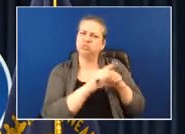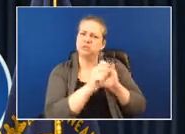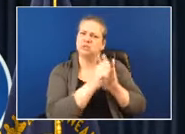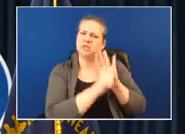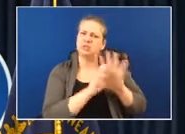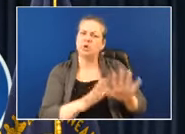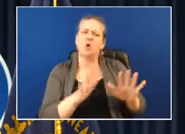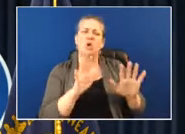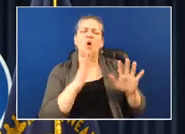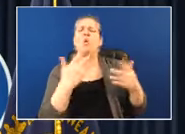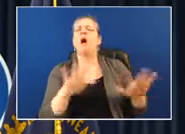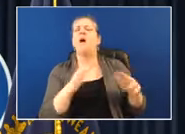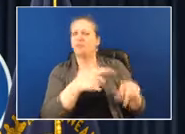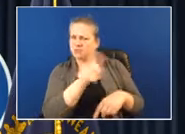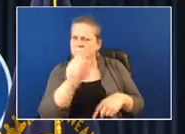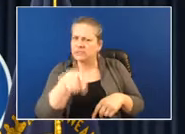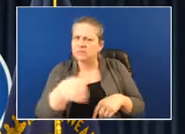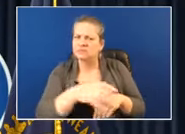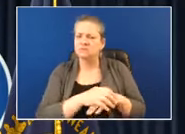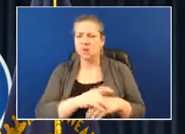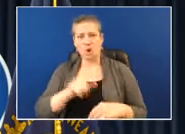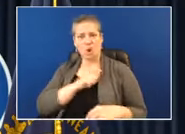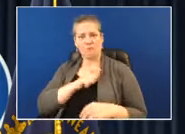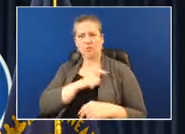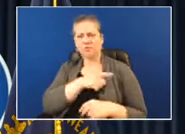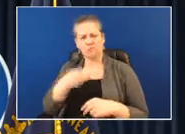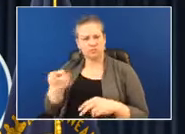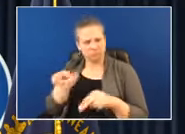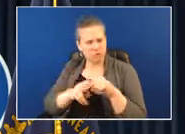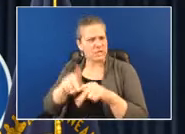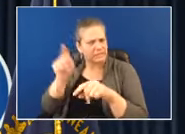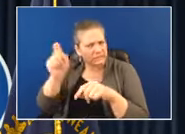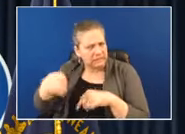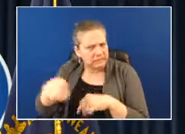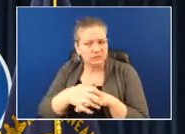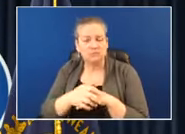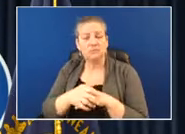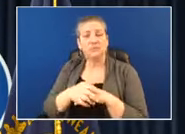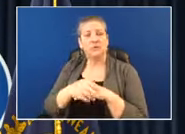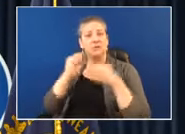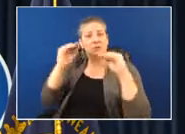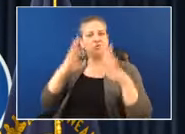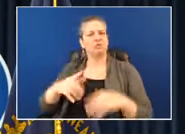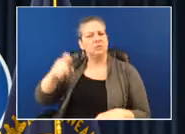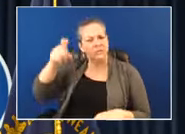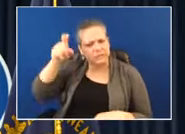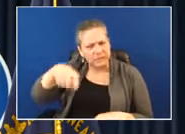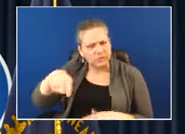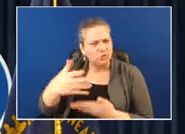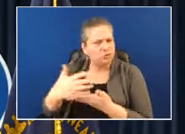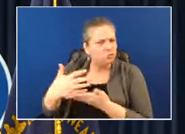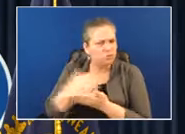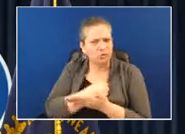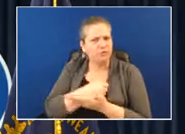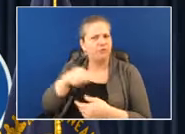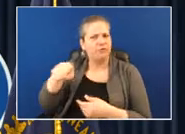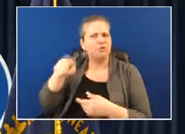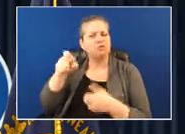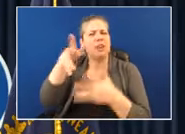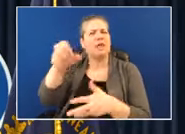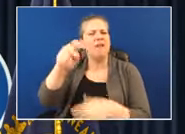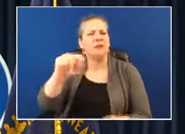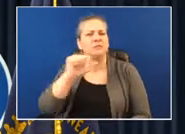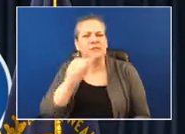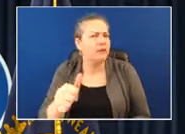virtually throughout the state. They need it. But our educators deserve one too, and they shouldn't be the ones left out. That's why my